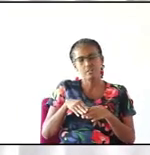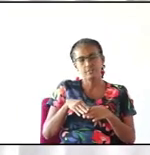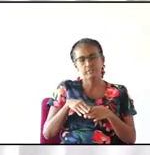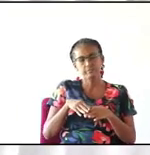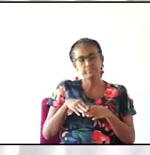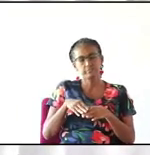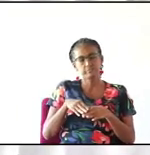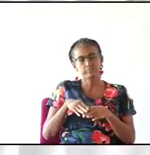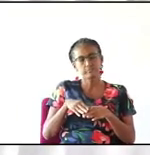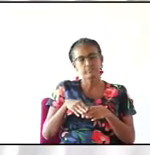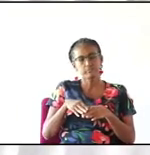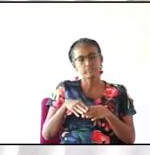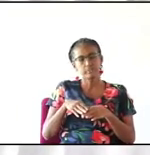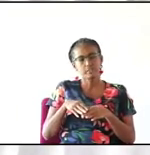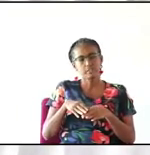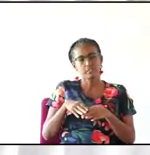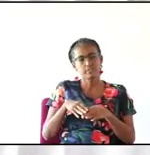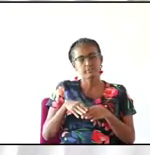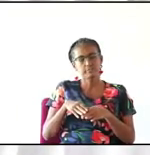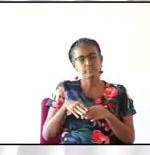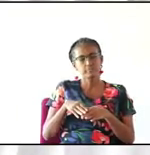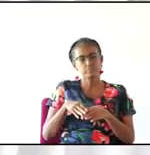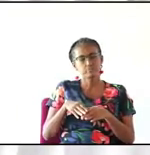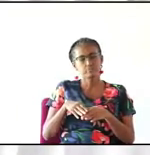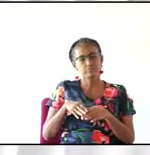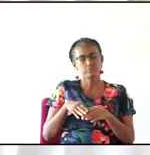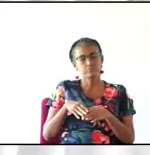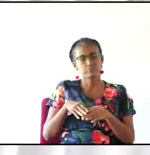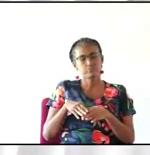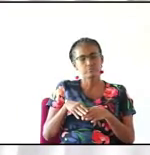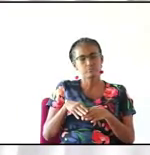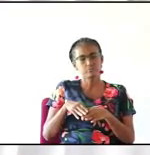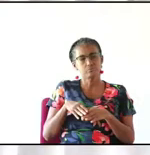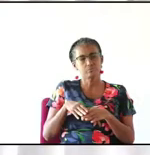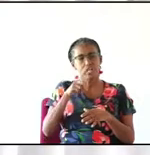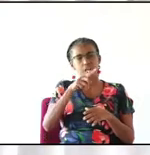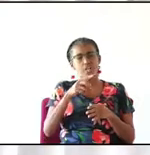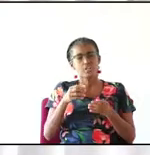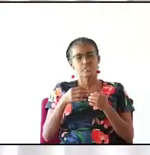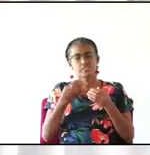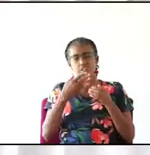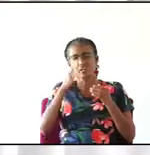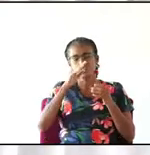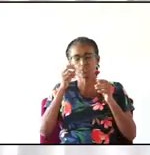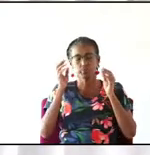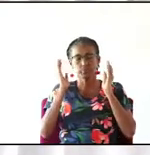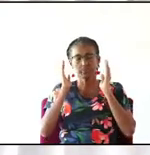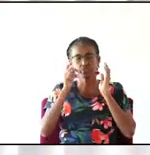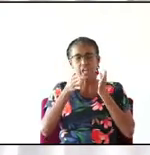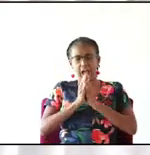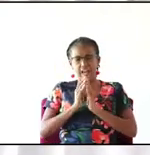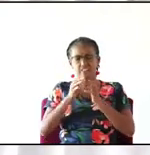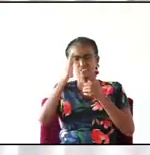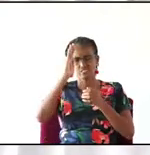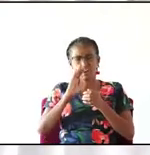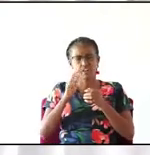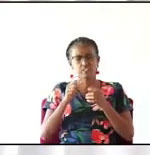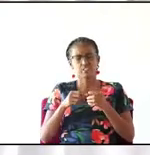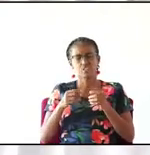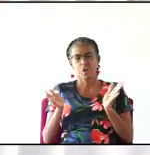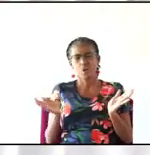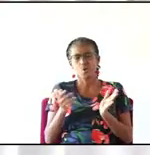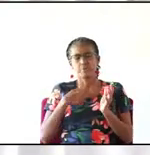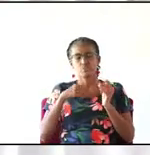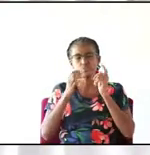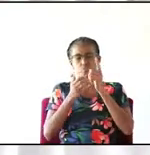your word that will allow me to cling to the truth that I know that I can trust you. And the first thing that came to my mind,